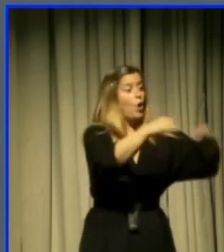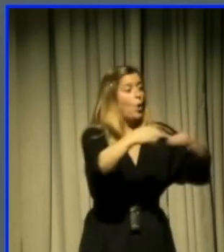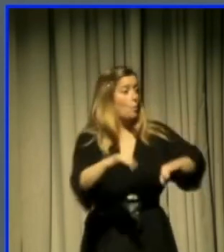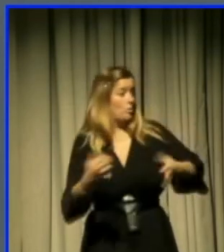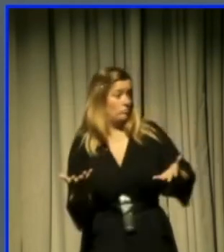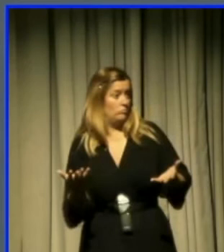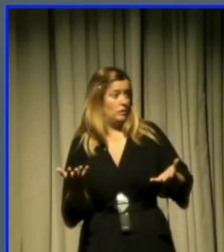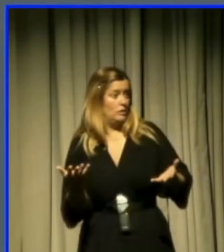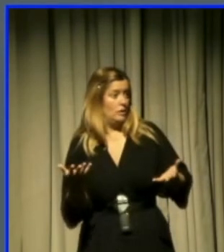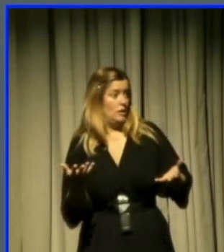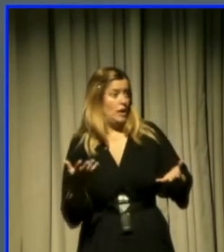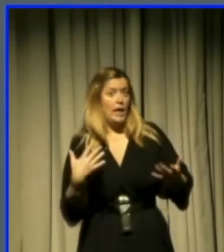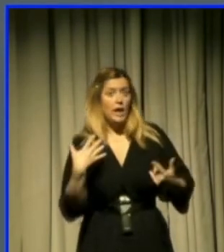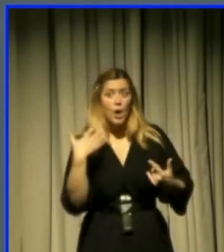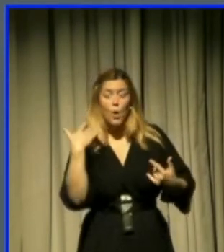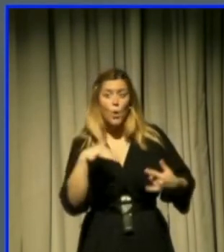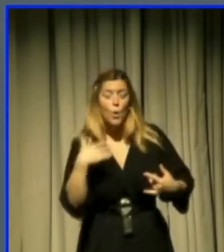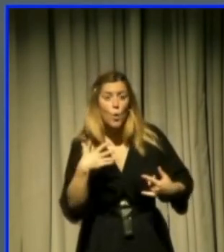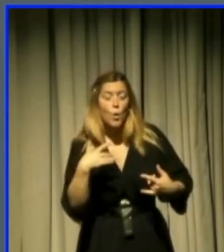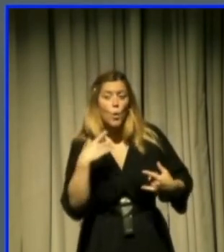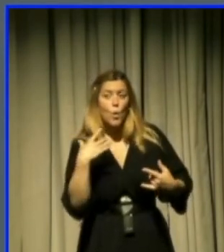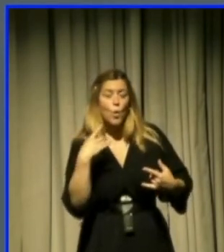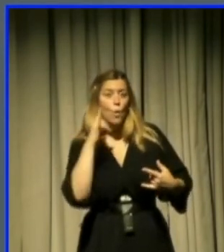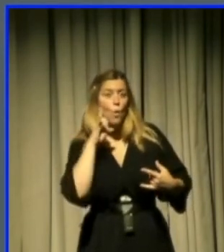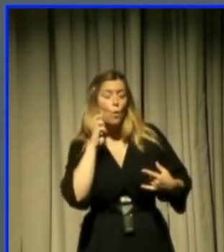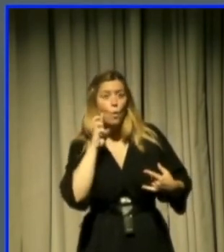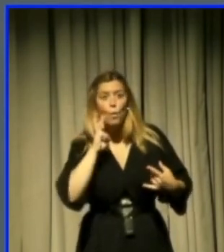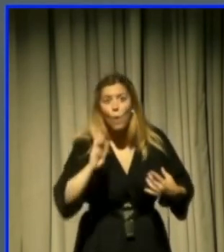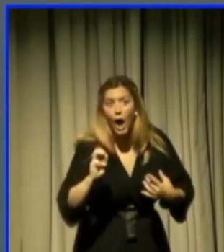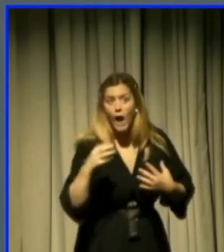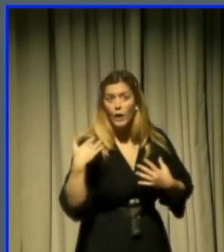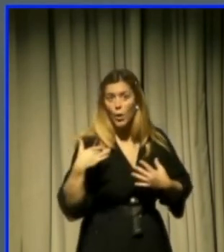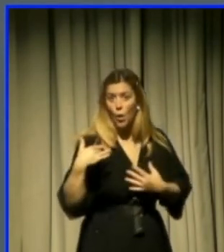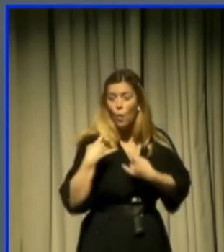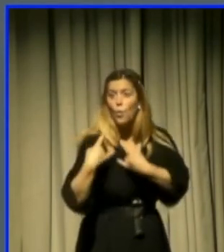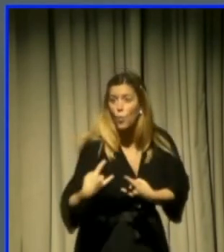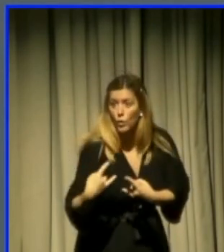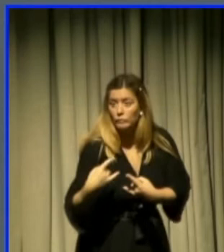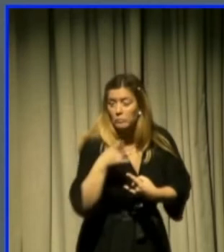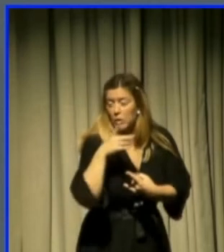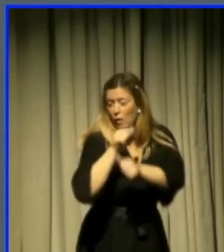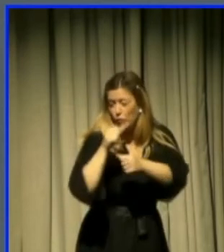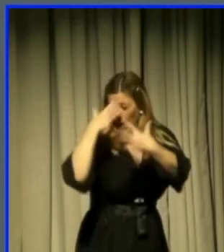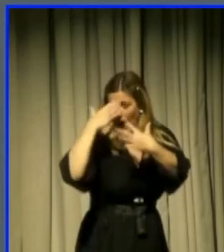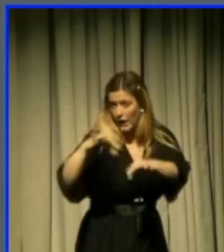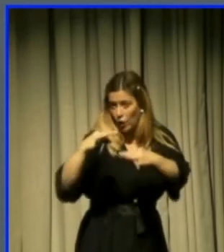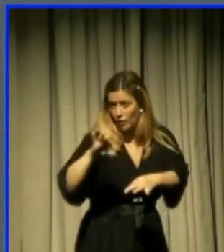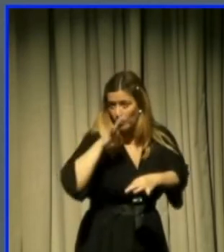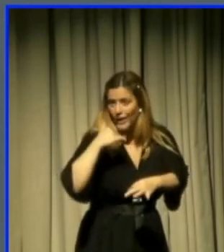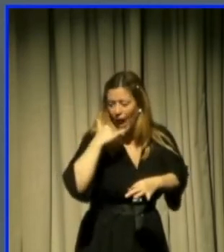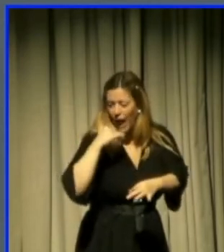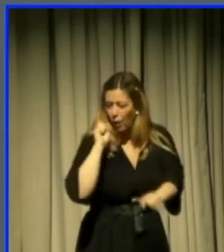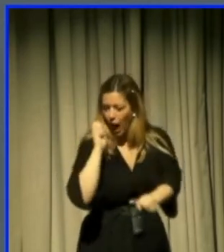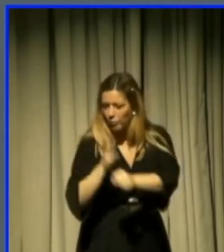innocuous and innocent way. There's nothing risky here in terms of creativity. And again, this is